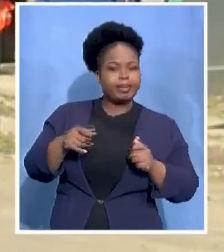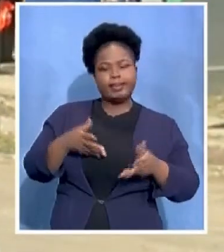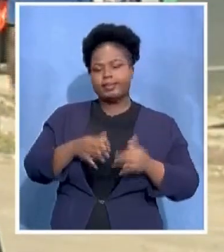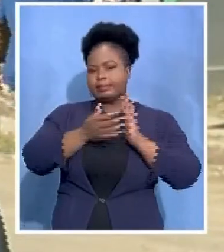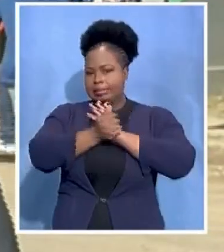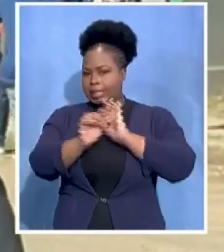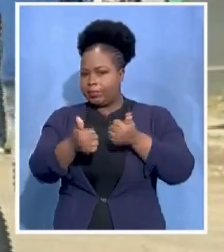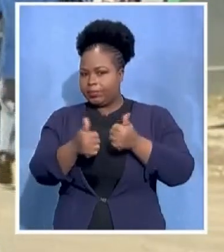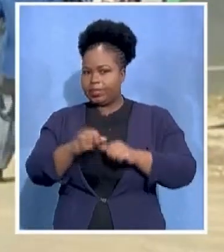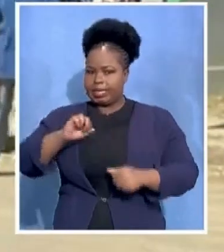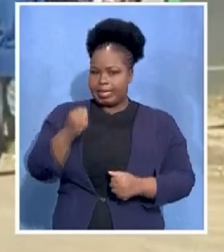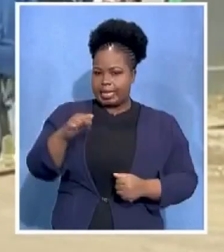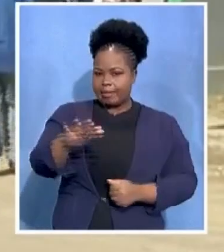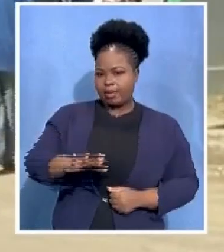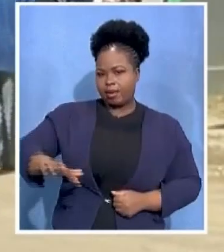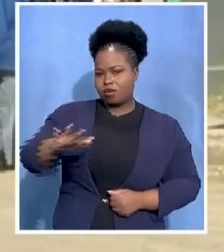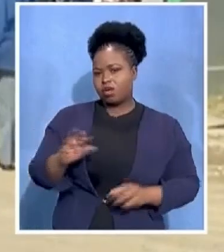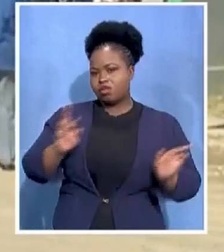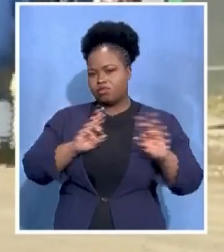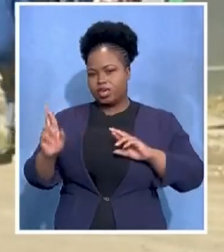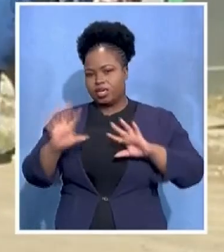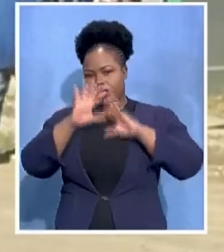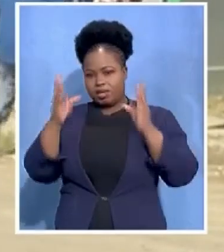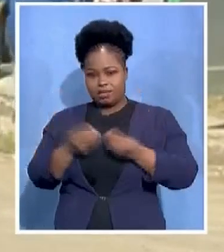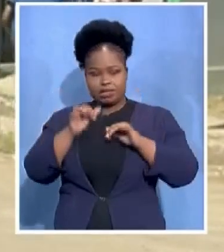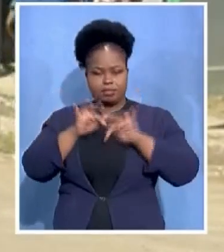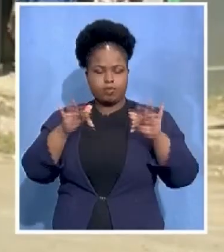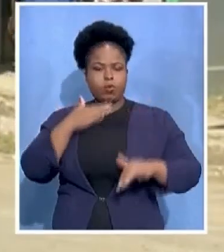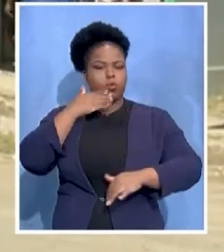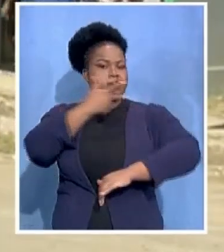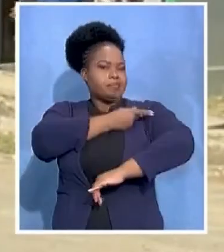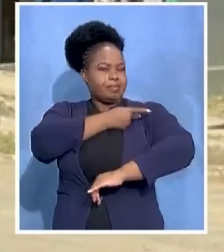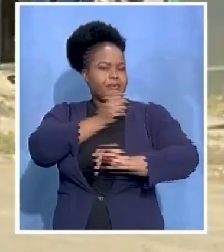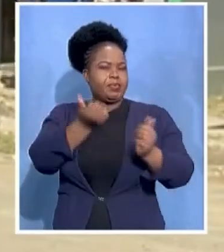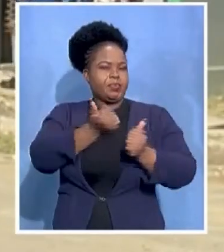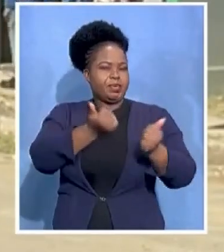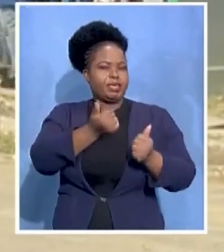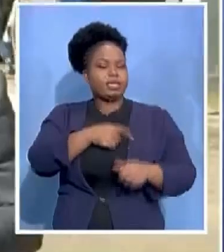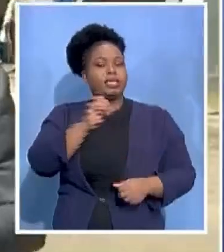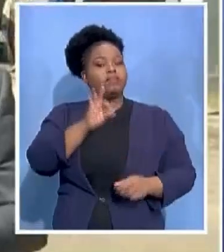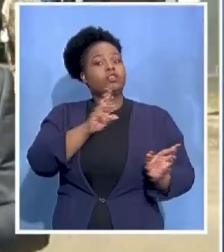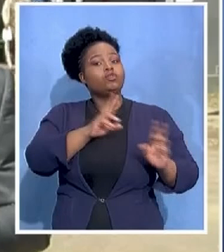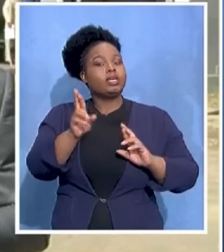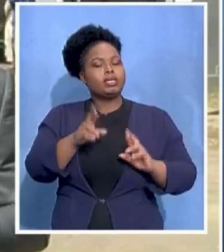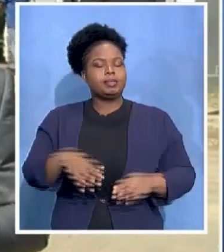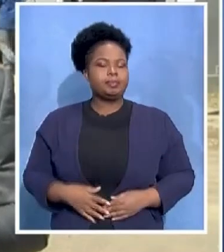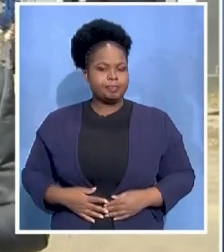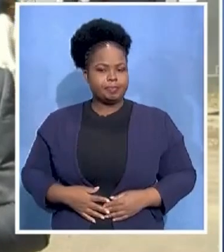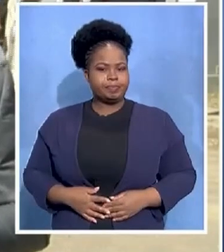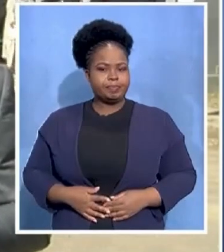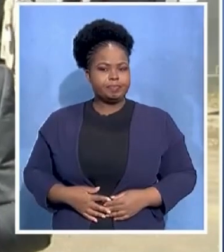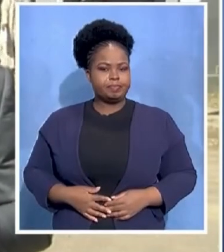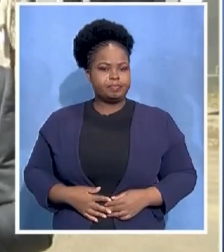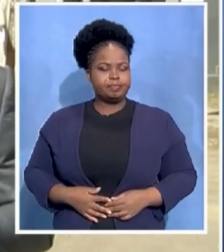also some of the people who've taken their jabs and on their readiness, on how ready they are, Blaine. Yeah, tell us about, so you're saying